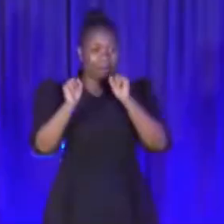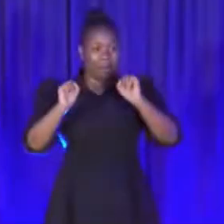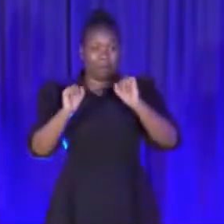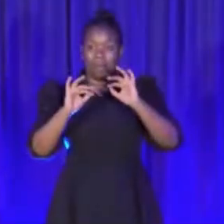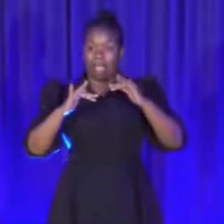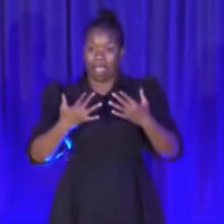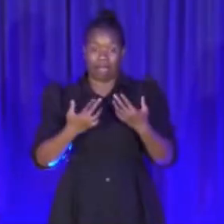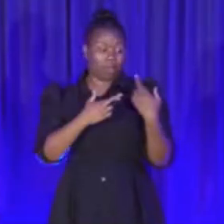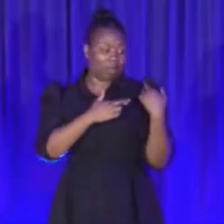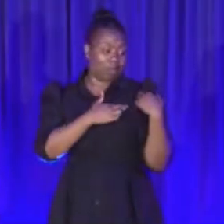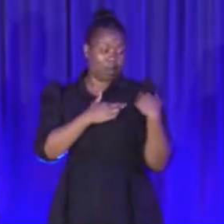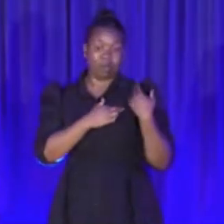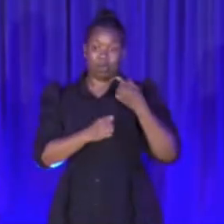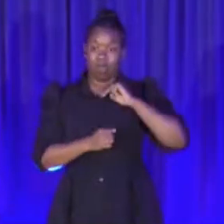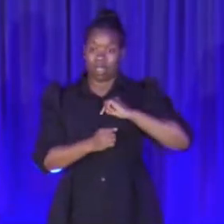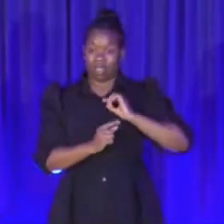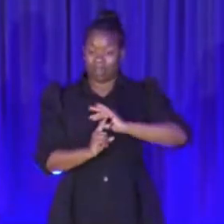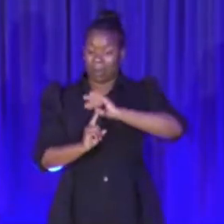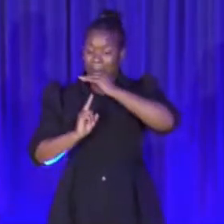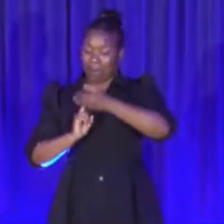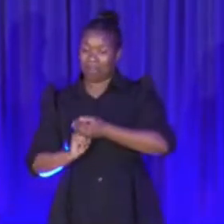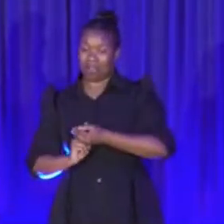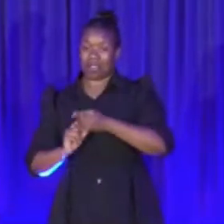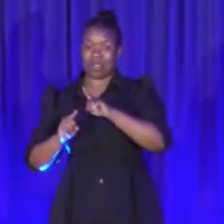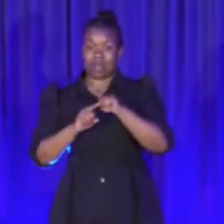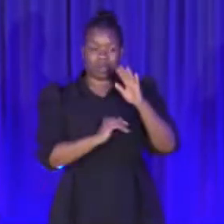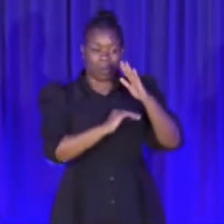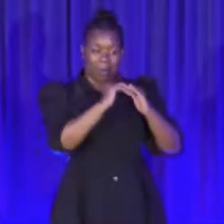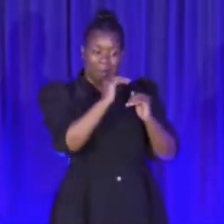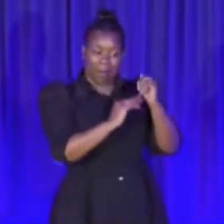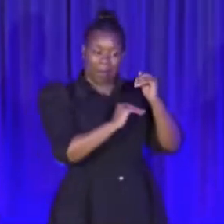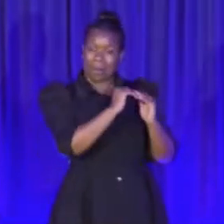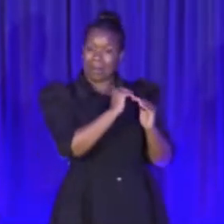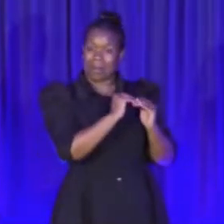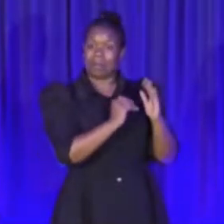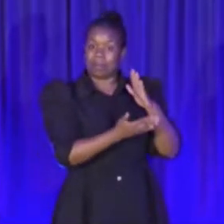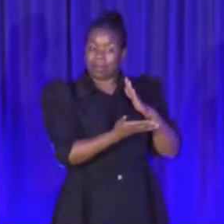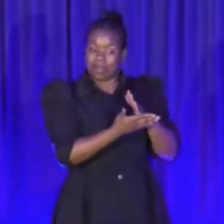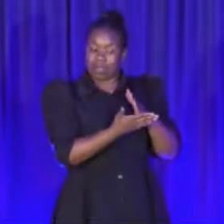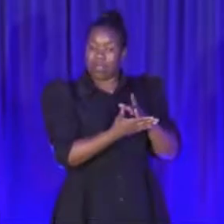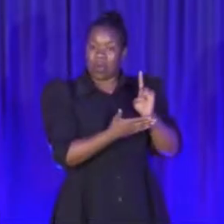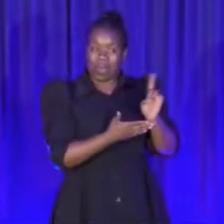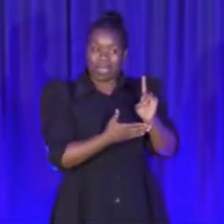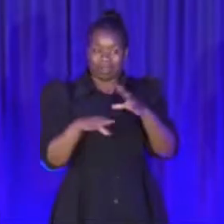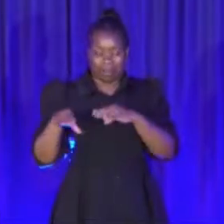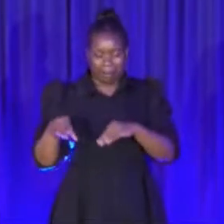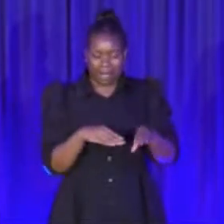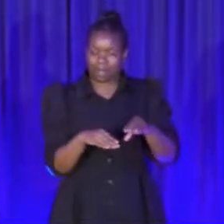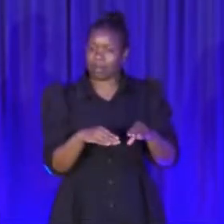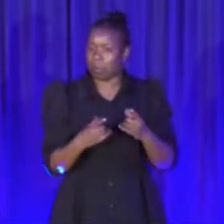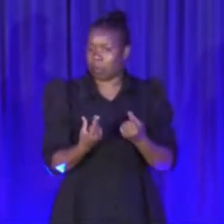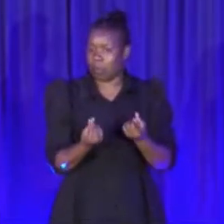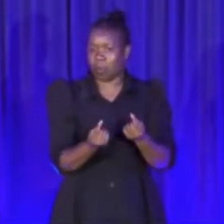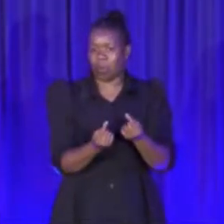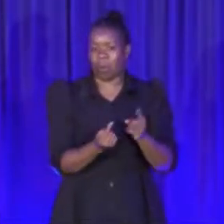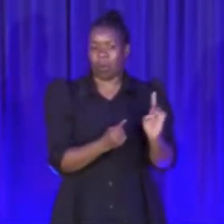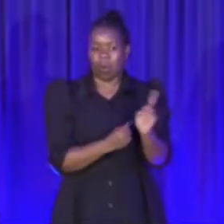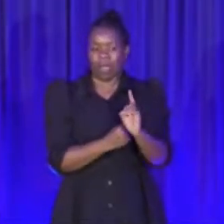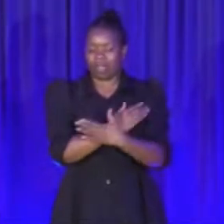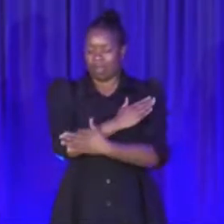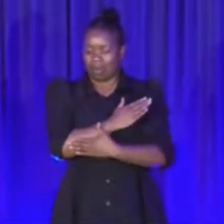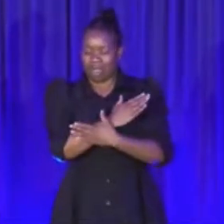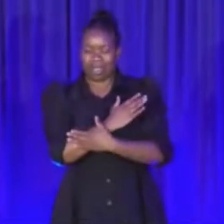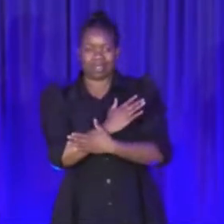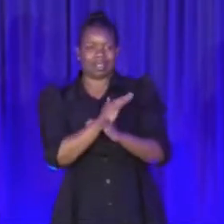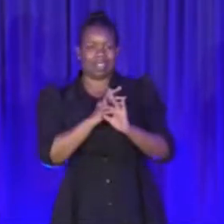our responsibility to protect, to also build it as well, to make sure that we are active in what we want our country to look